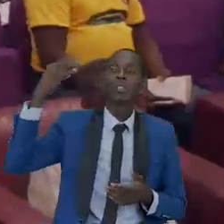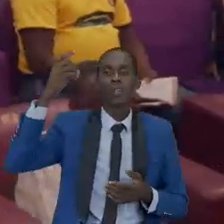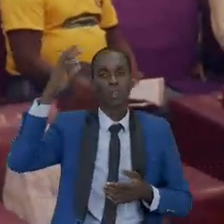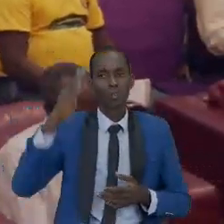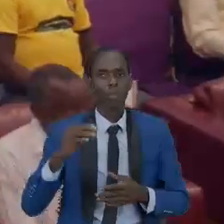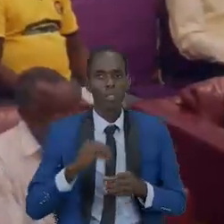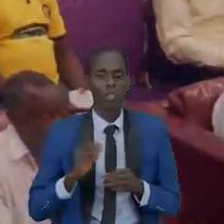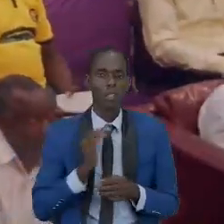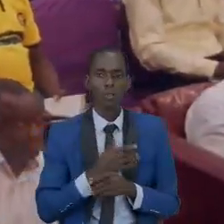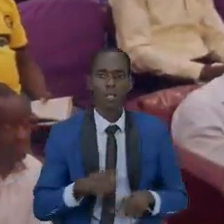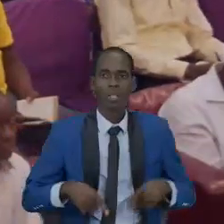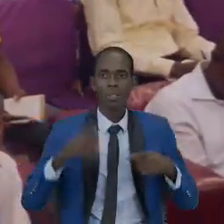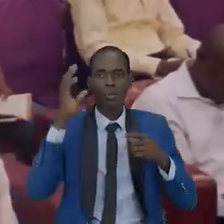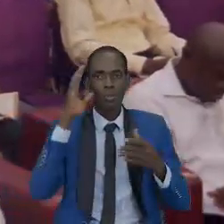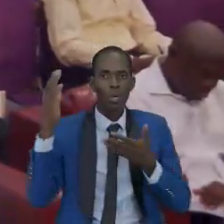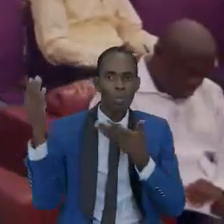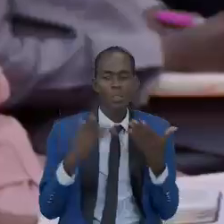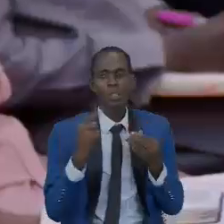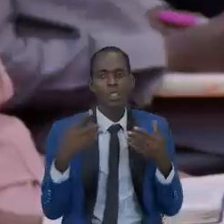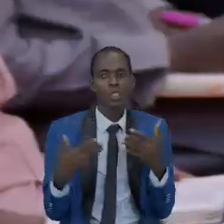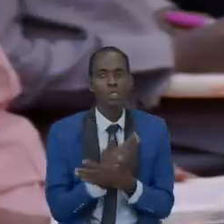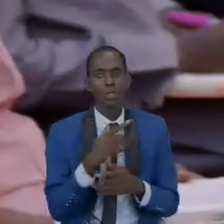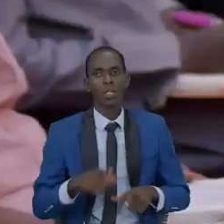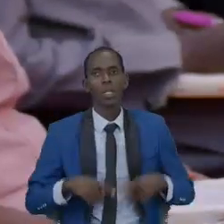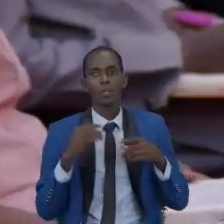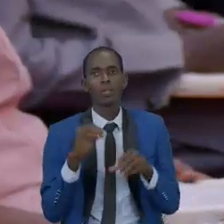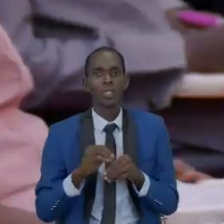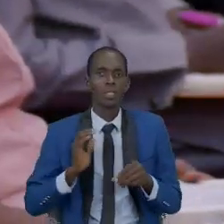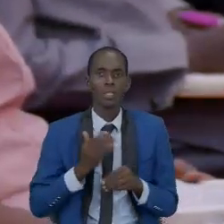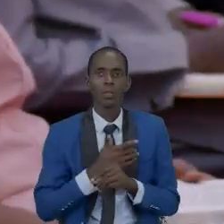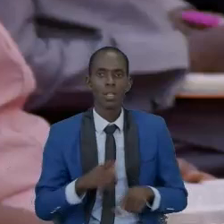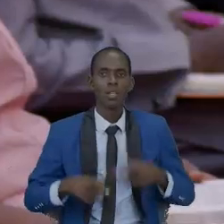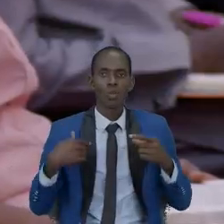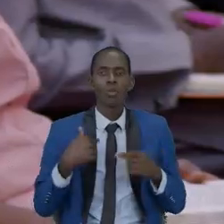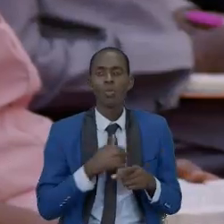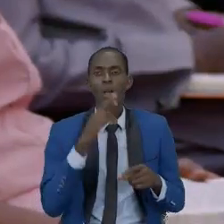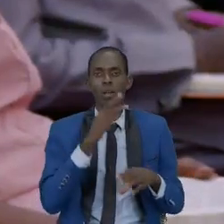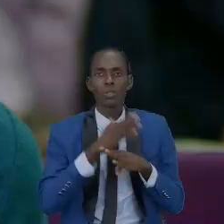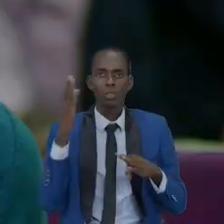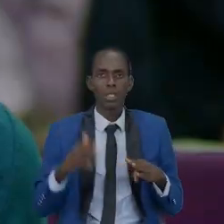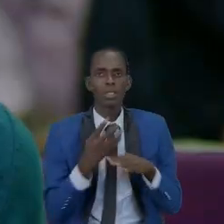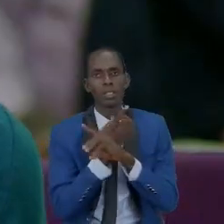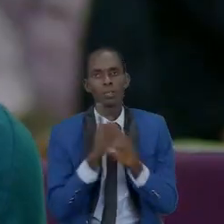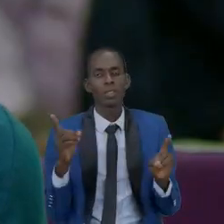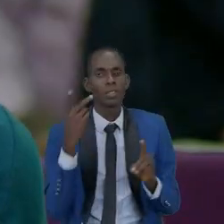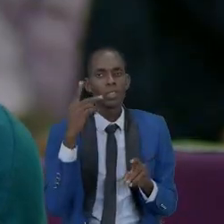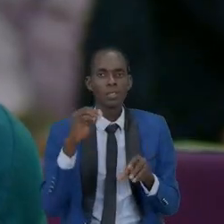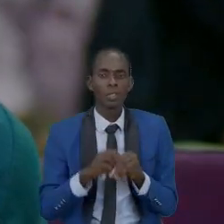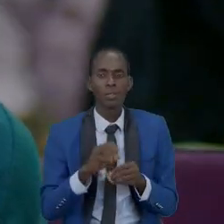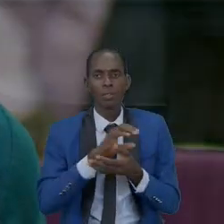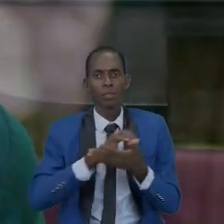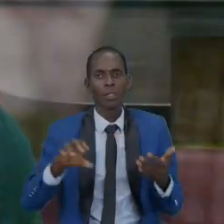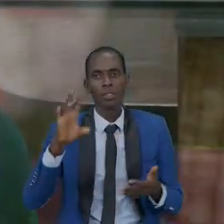our lives will bring the new life. In our lives will totally be new. Look at verse 7. In